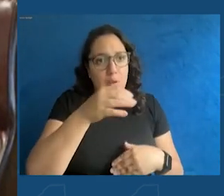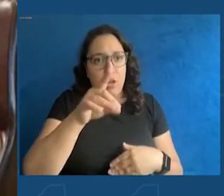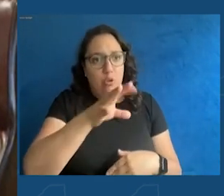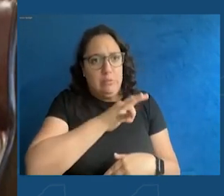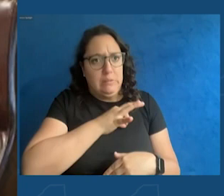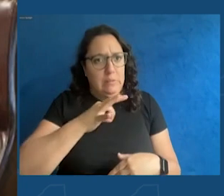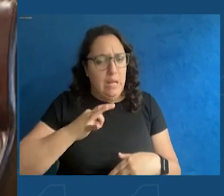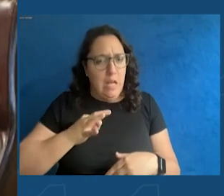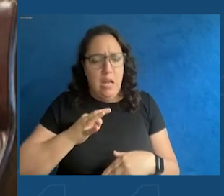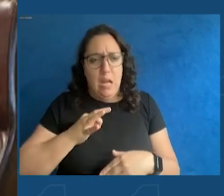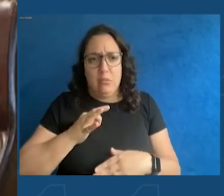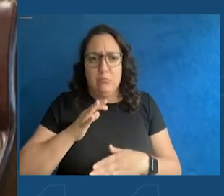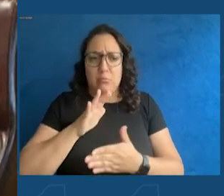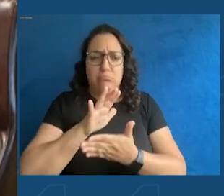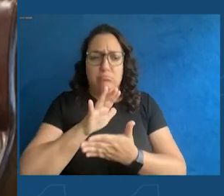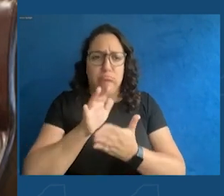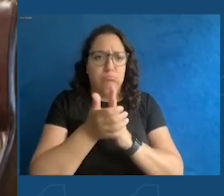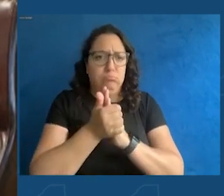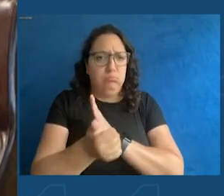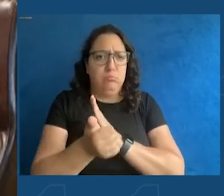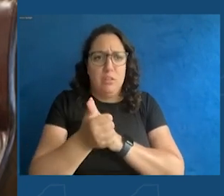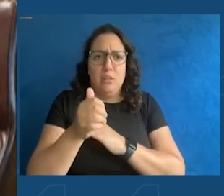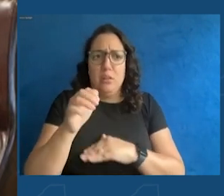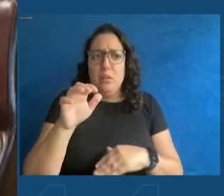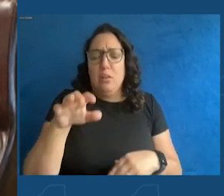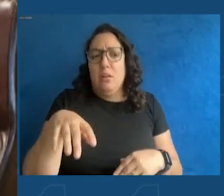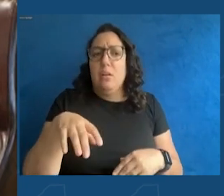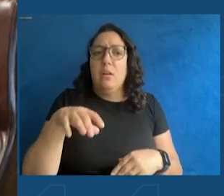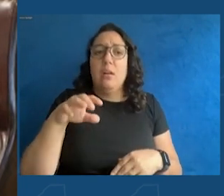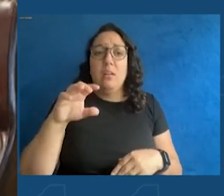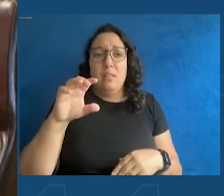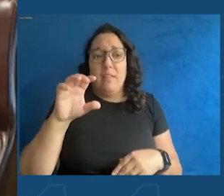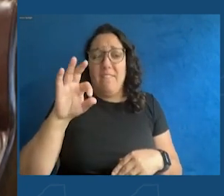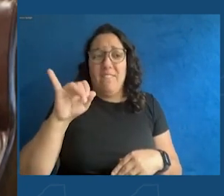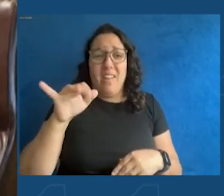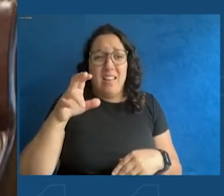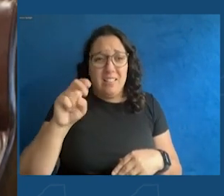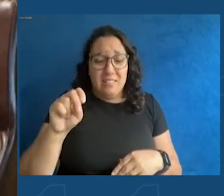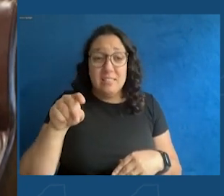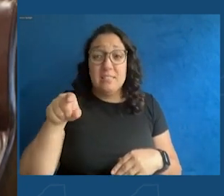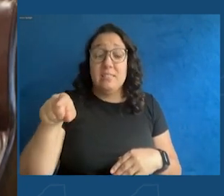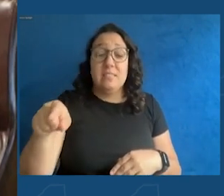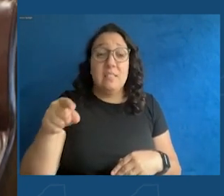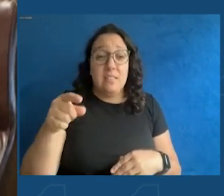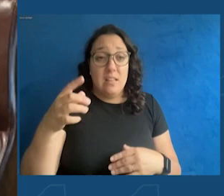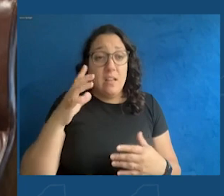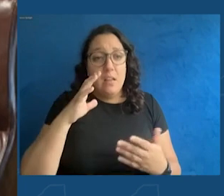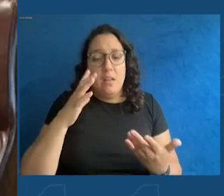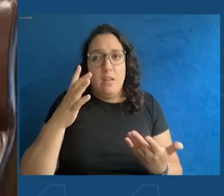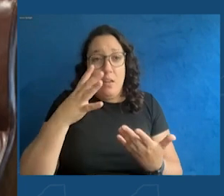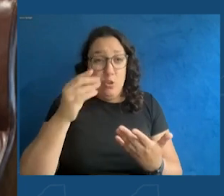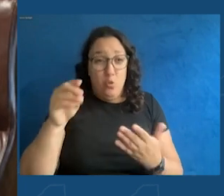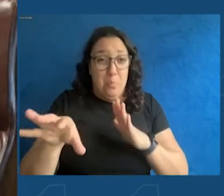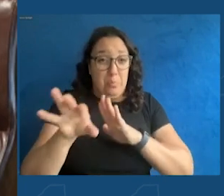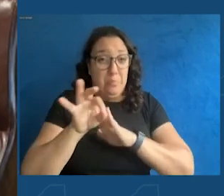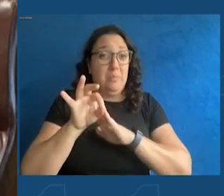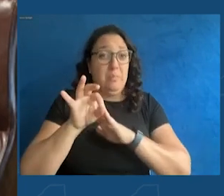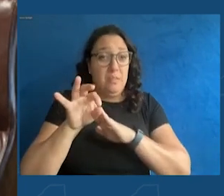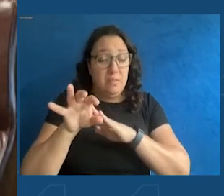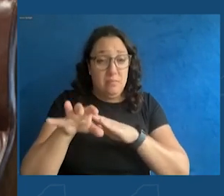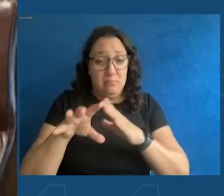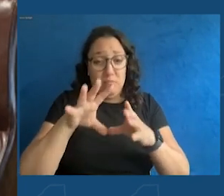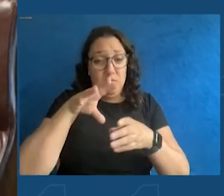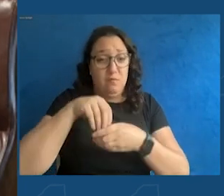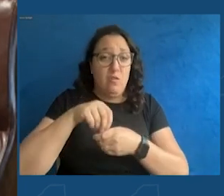especially your counsel, Liz Fine, for the confidence you placed in me when you decided to appoint me to our state's